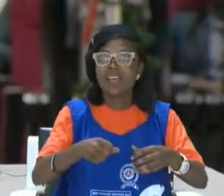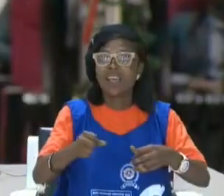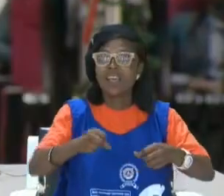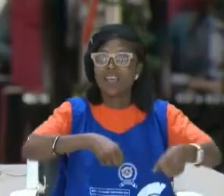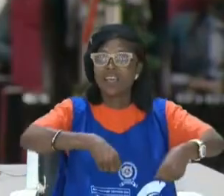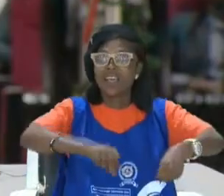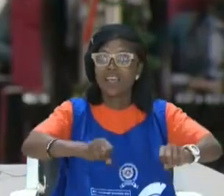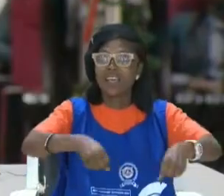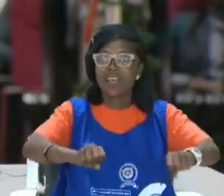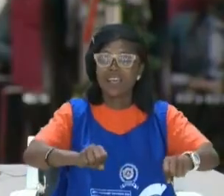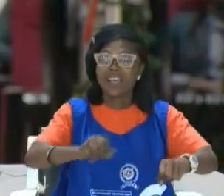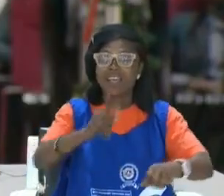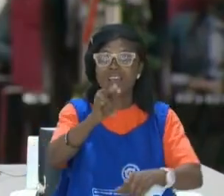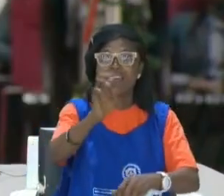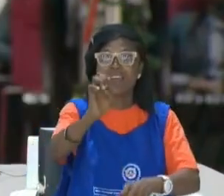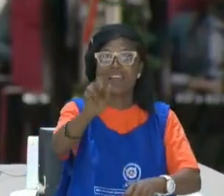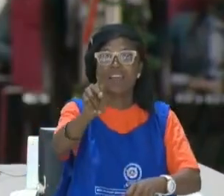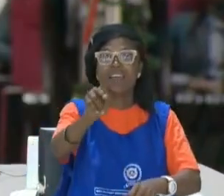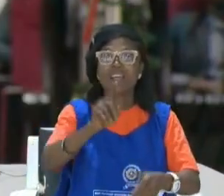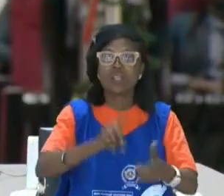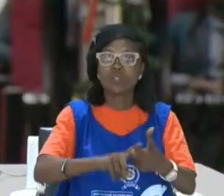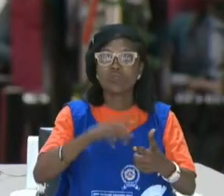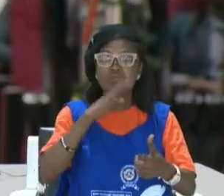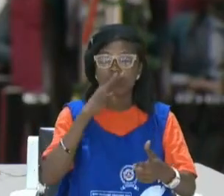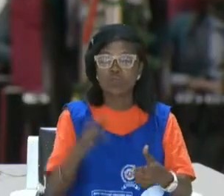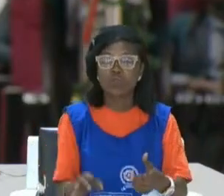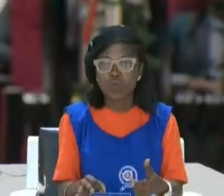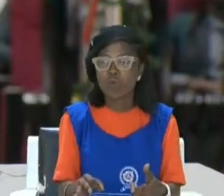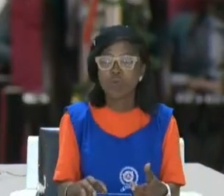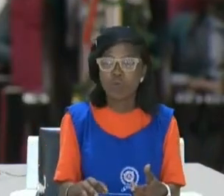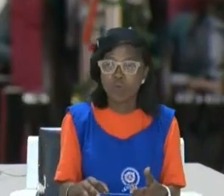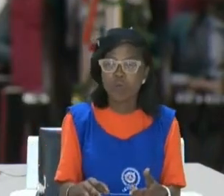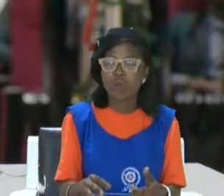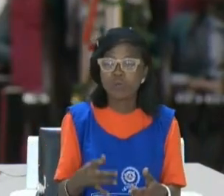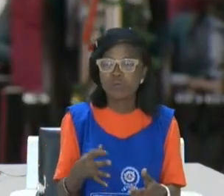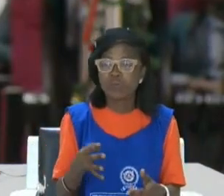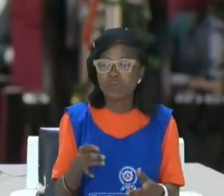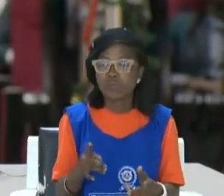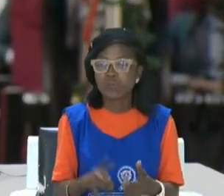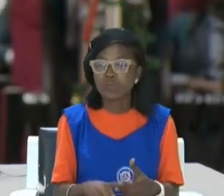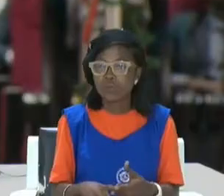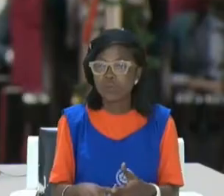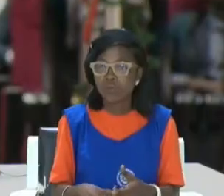transport stolen goods out of the camp.